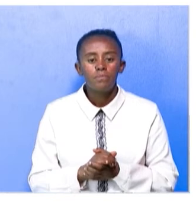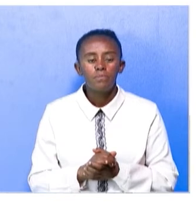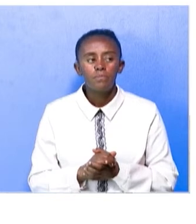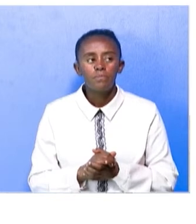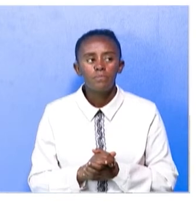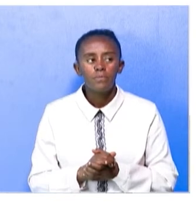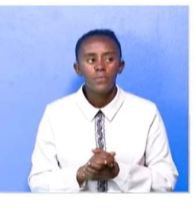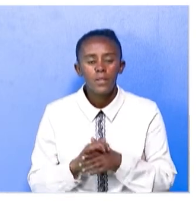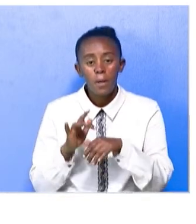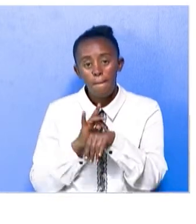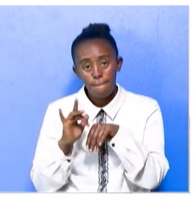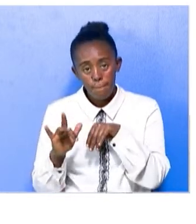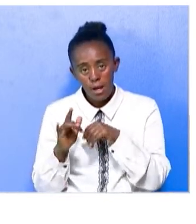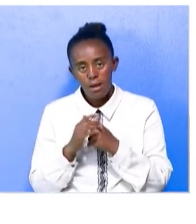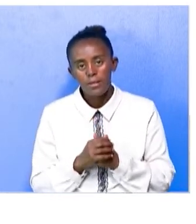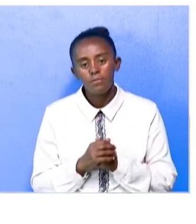blank.